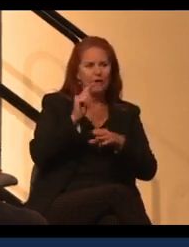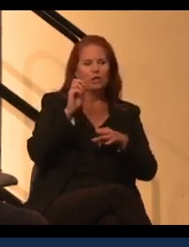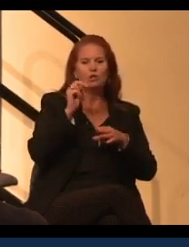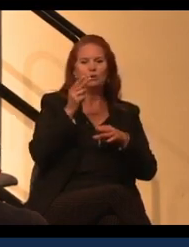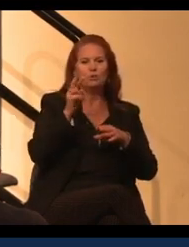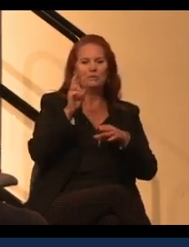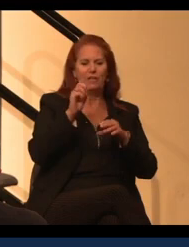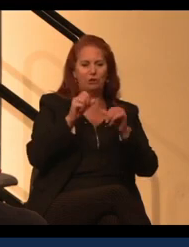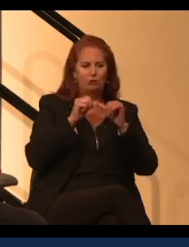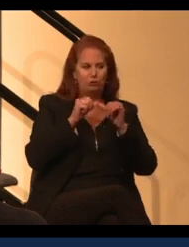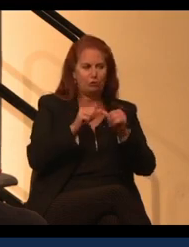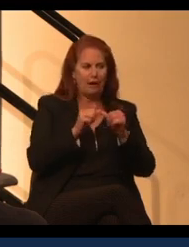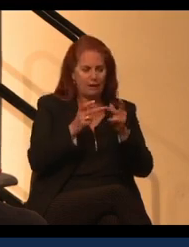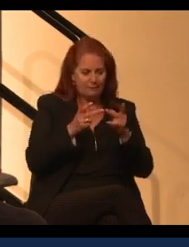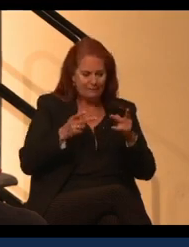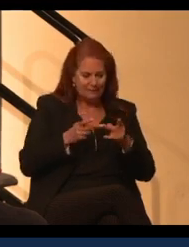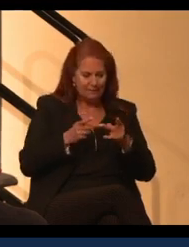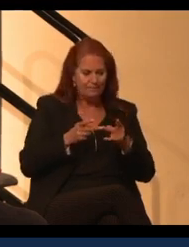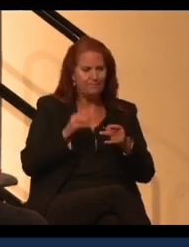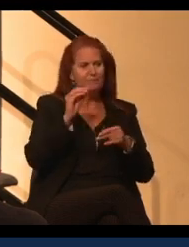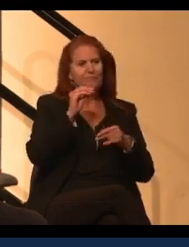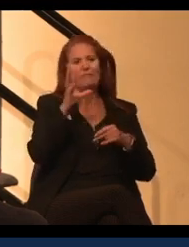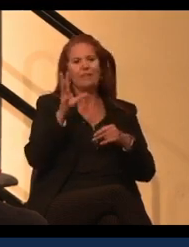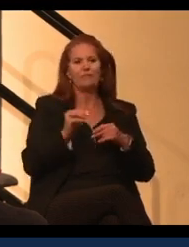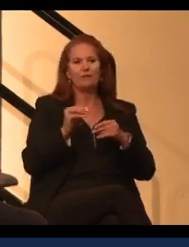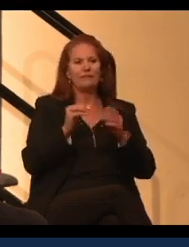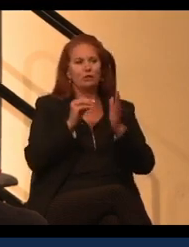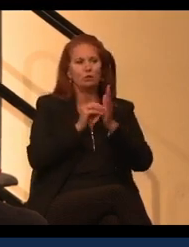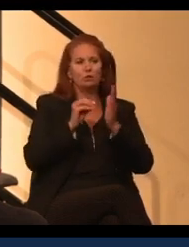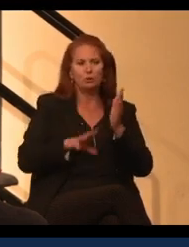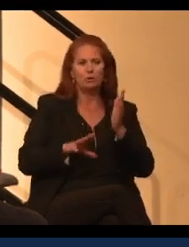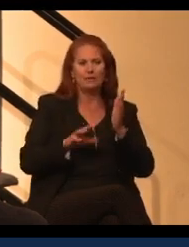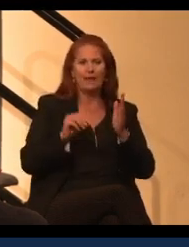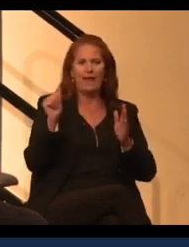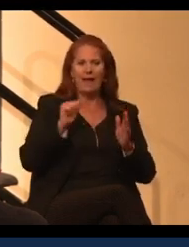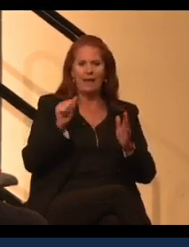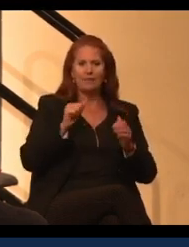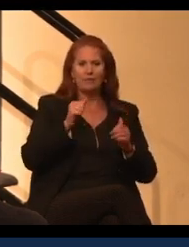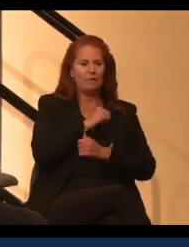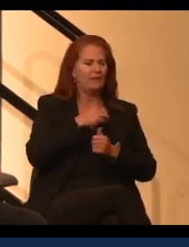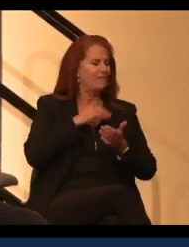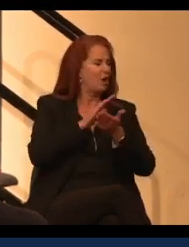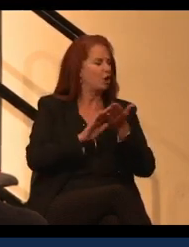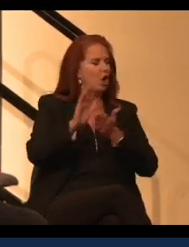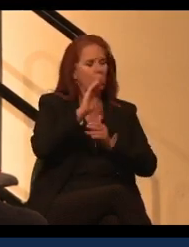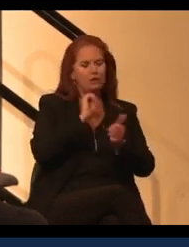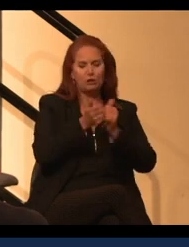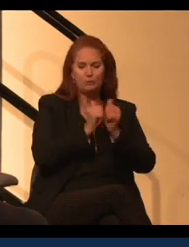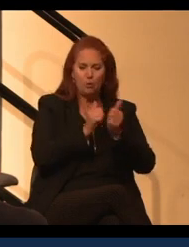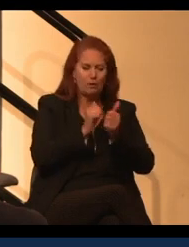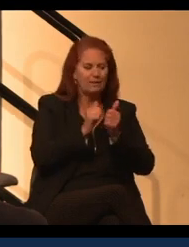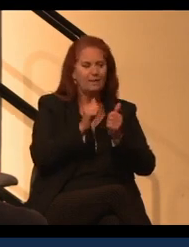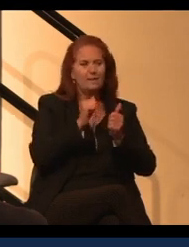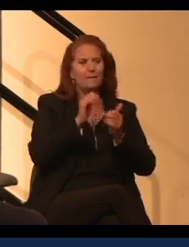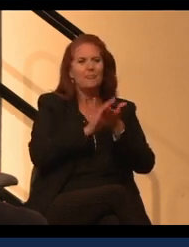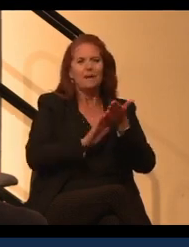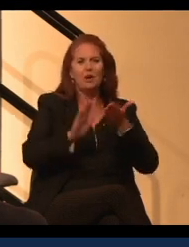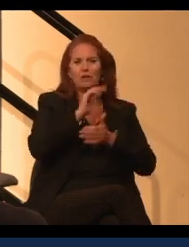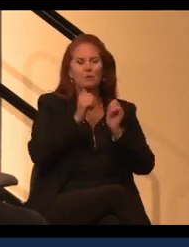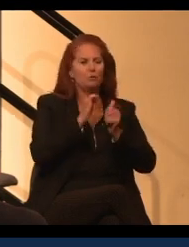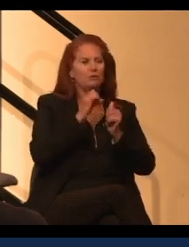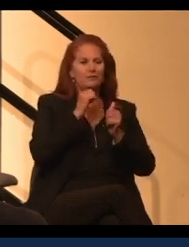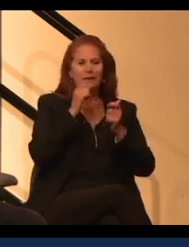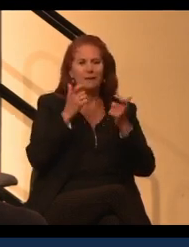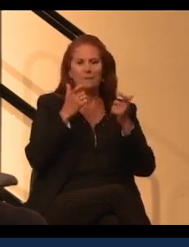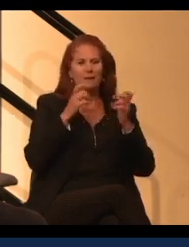track positions. African student athletes, we love our college sports. It's not as, college sports is not a big